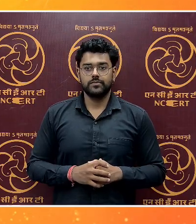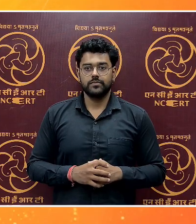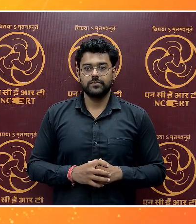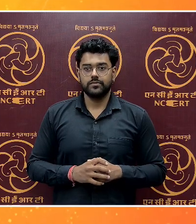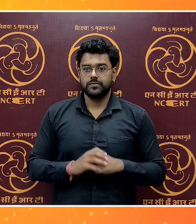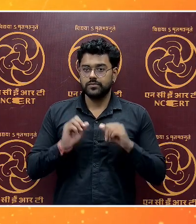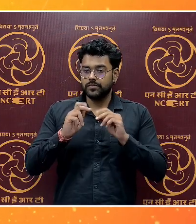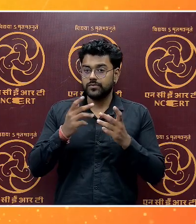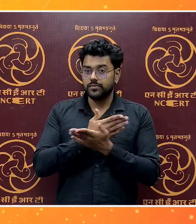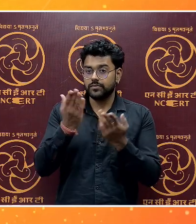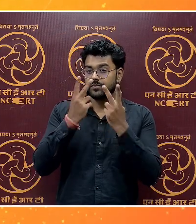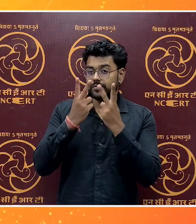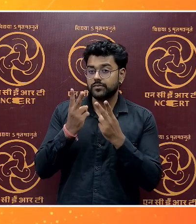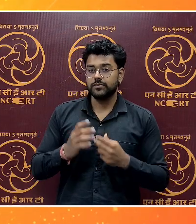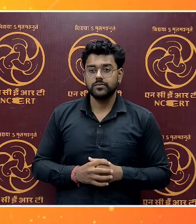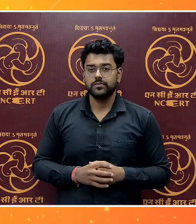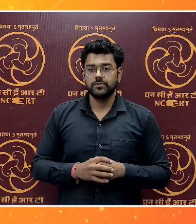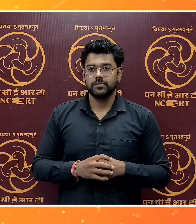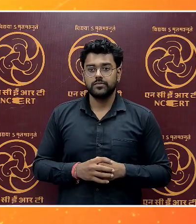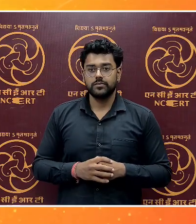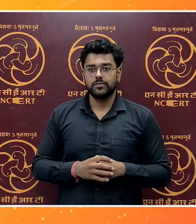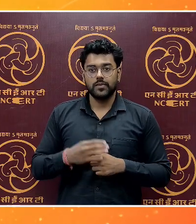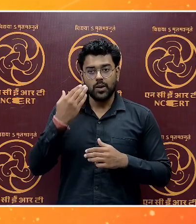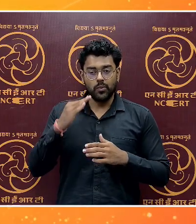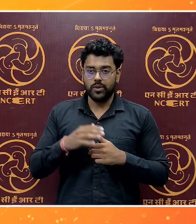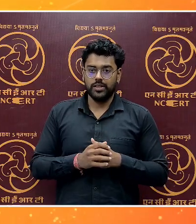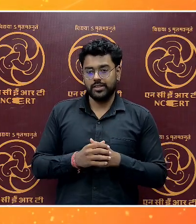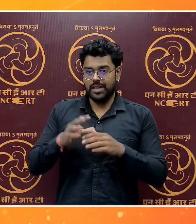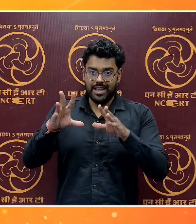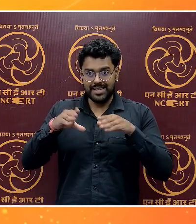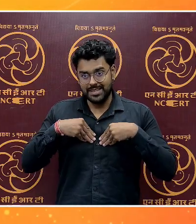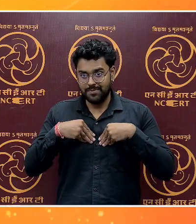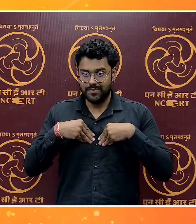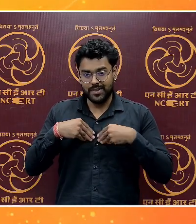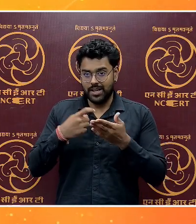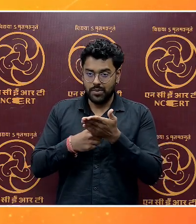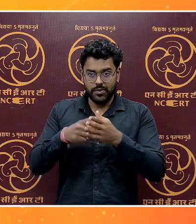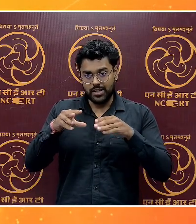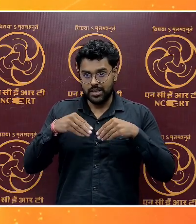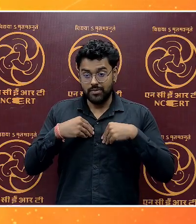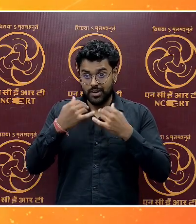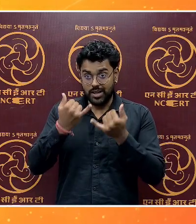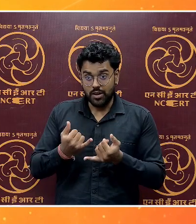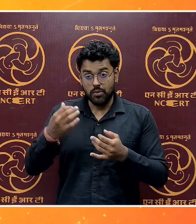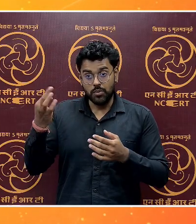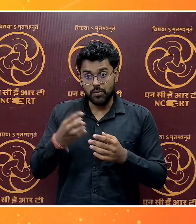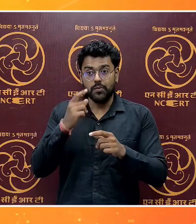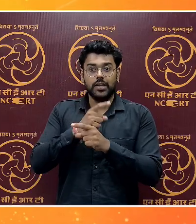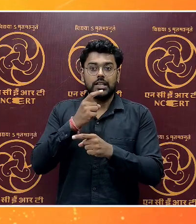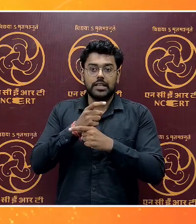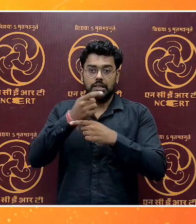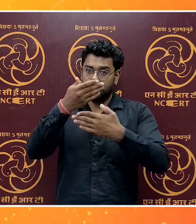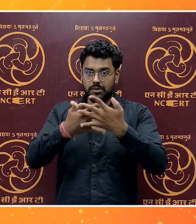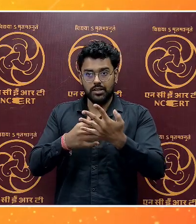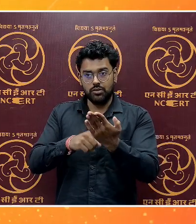Okay, so you can see once Jay has accepted my request, so the dashboard will be appear as in a teacher dashboard.